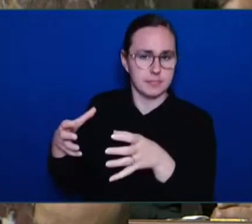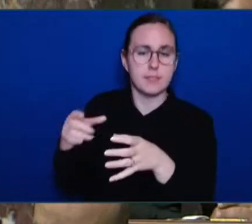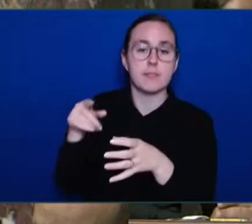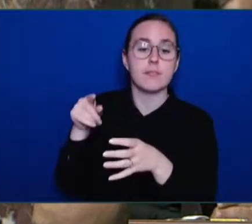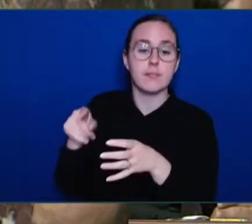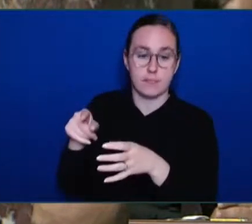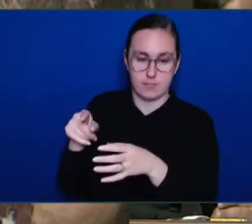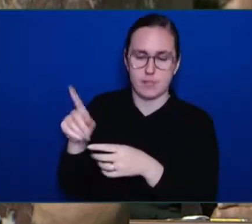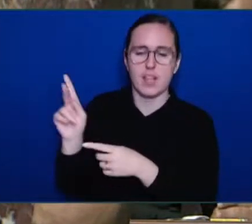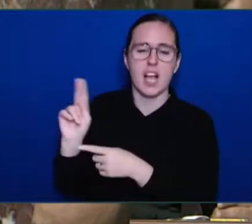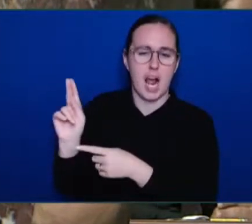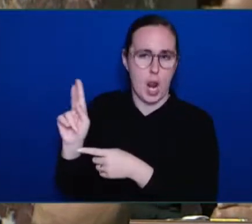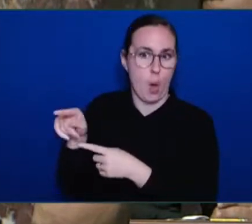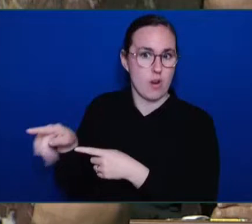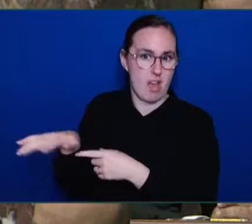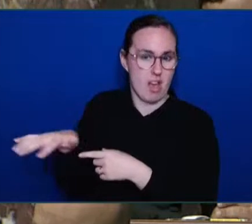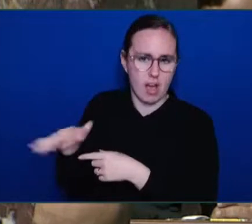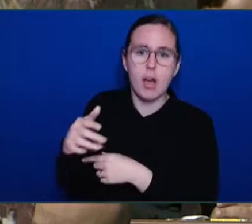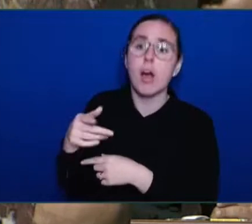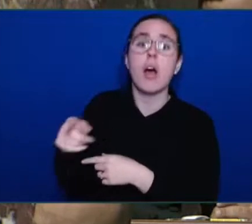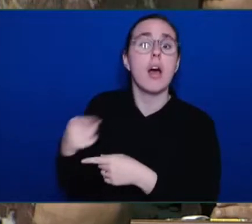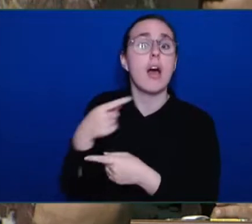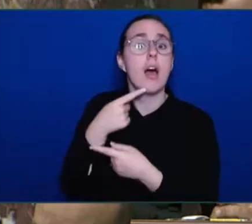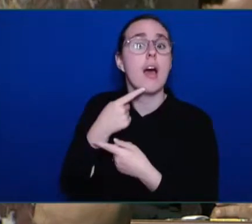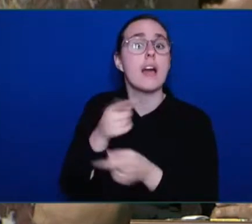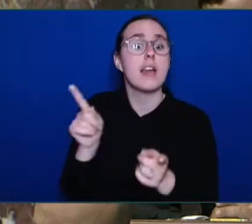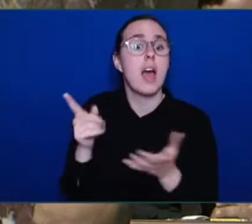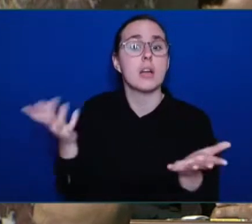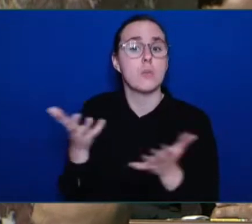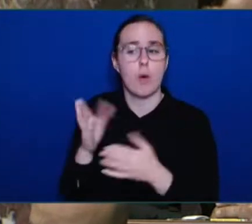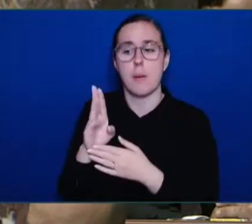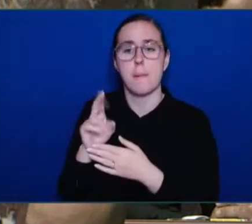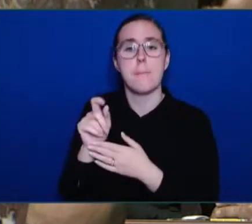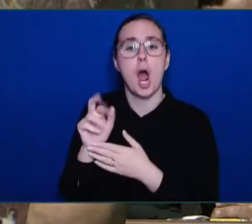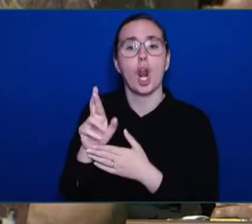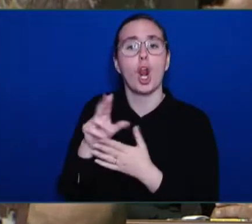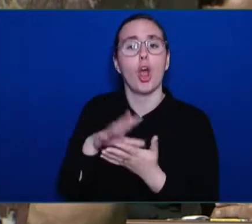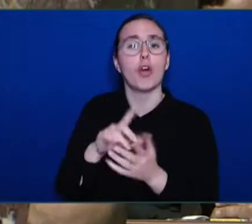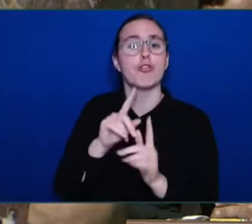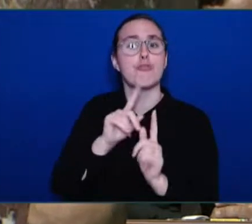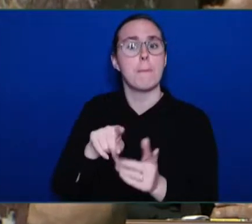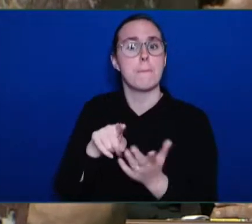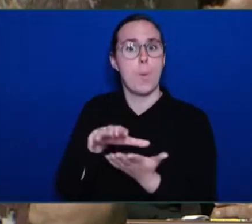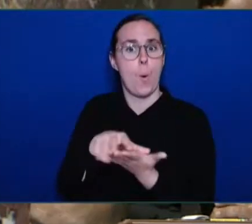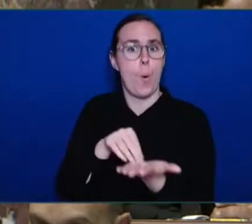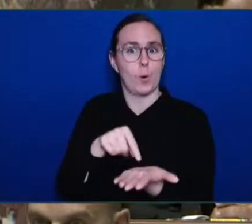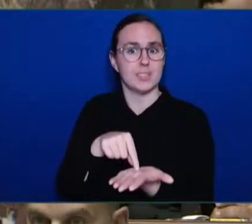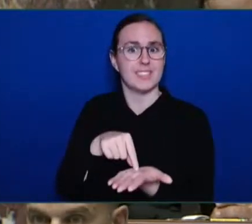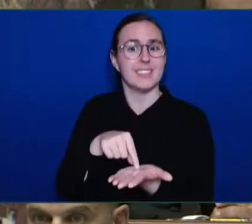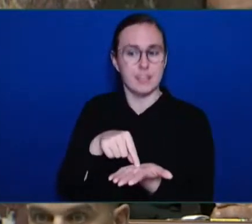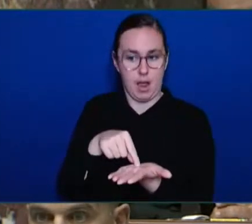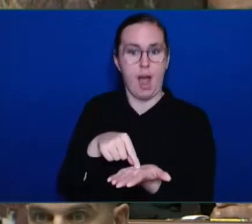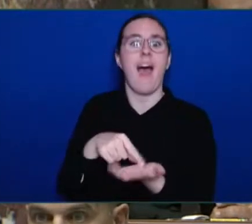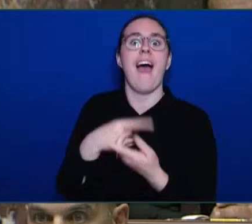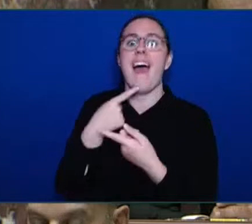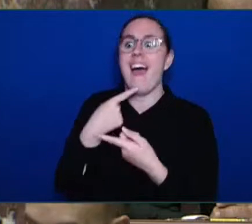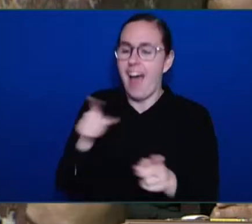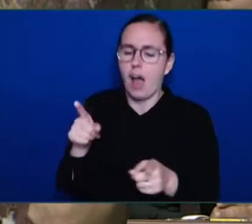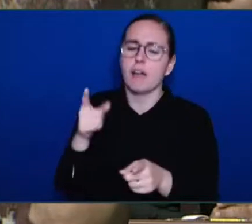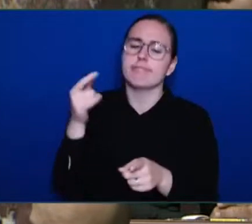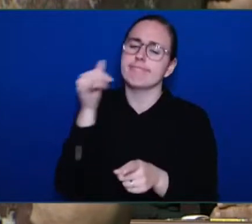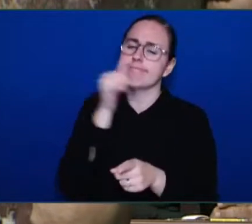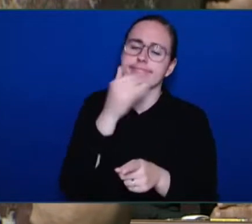a path towards action and results for improved public safety, crime reduction, and increased support for those